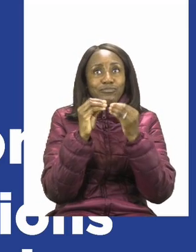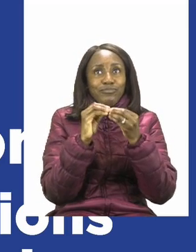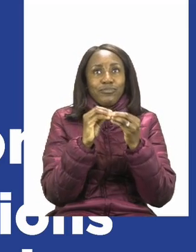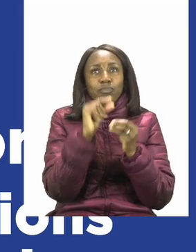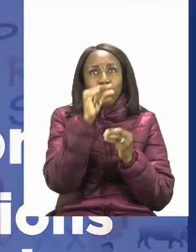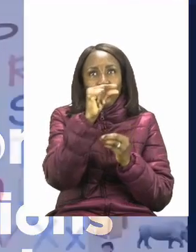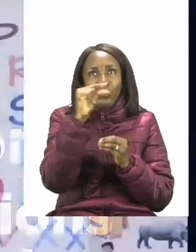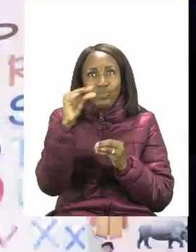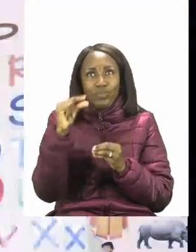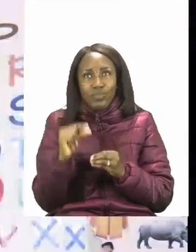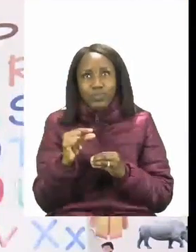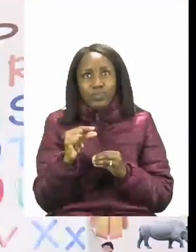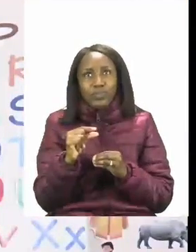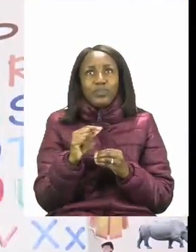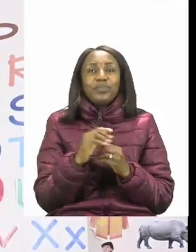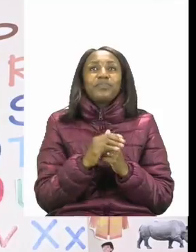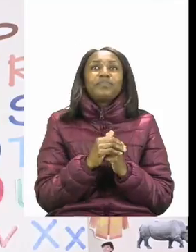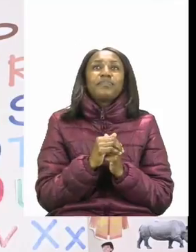building.